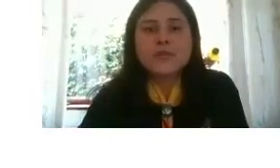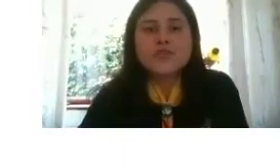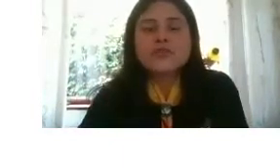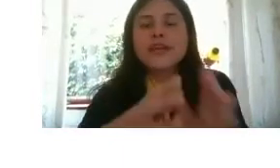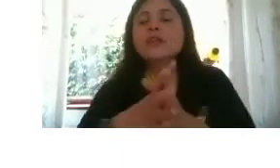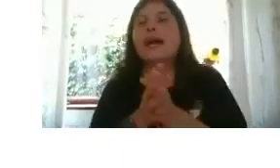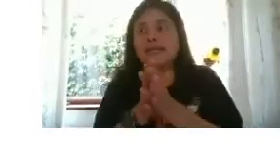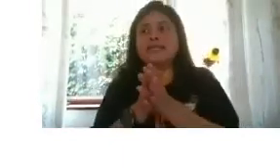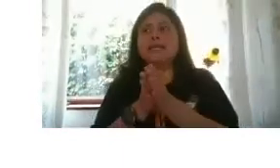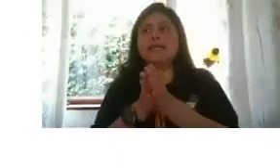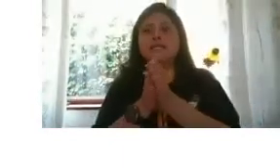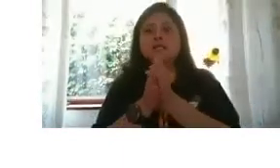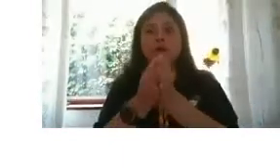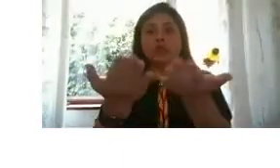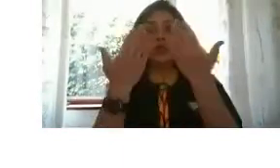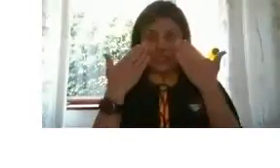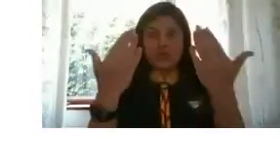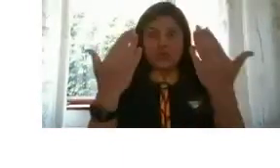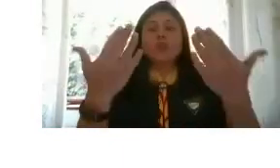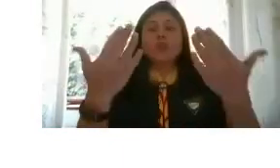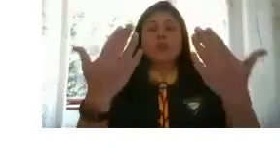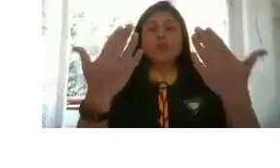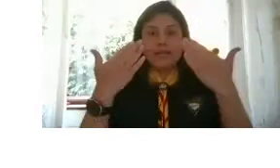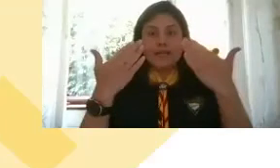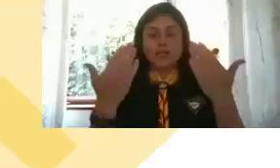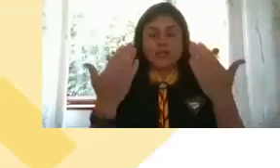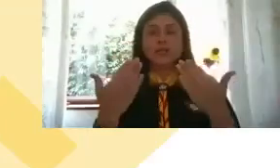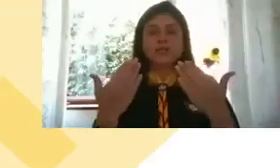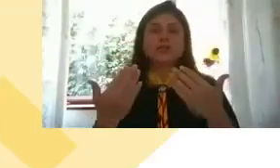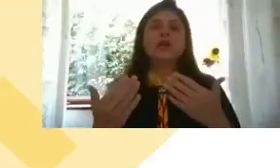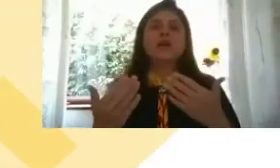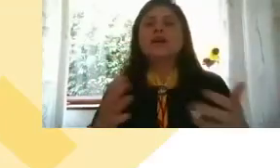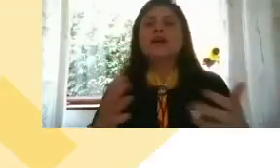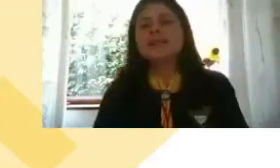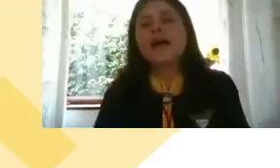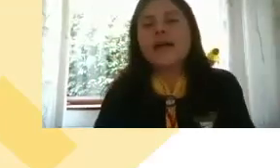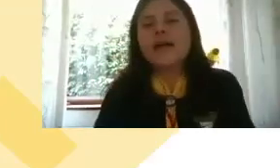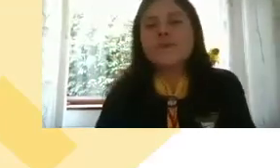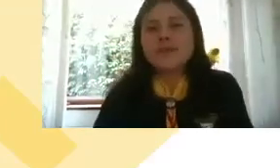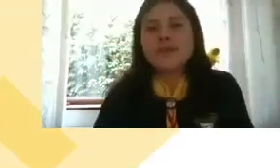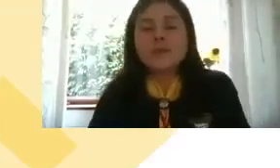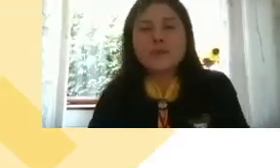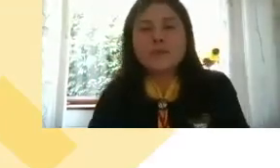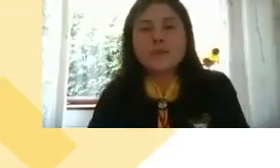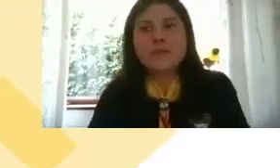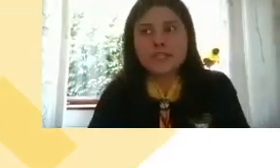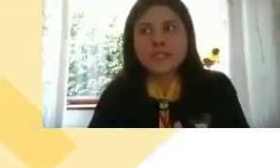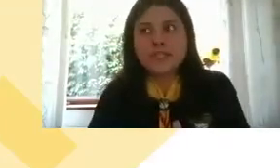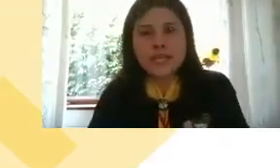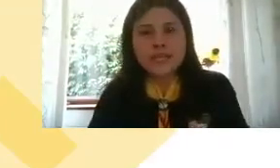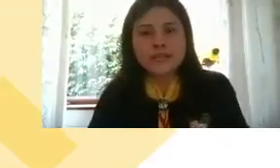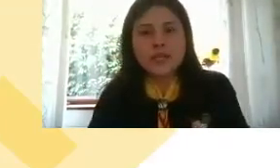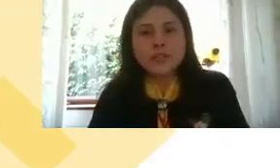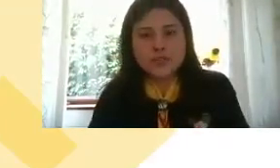to recognize it, what you see, what someone is showing to you, there is in the British